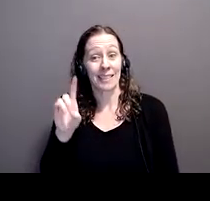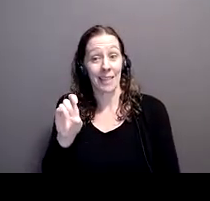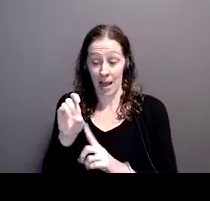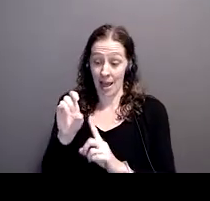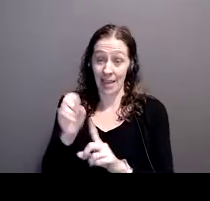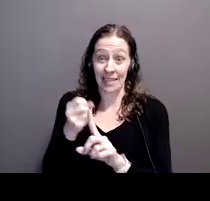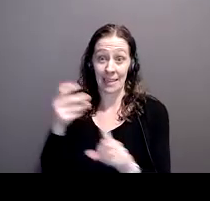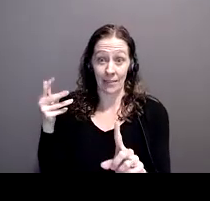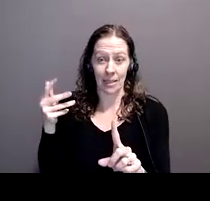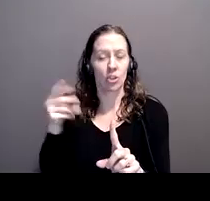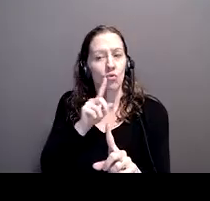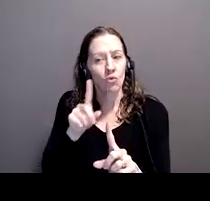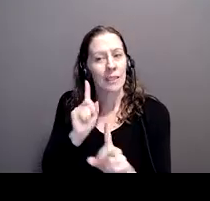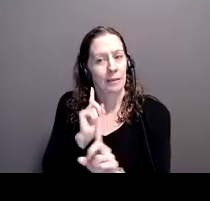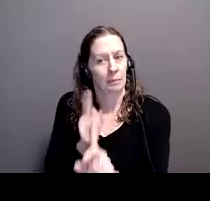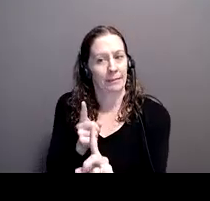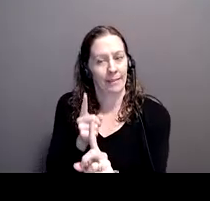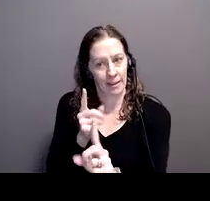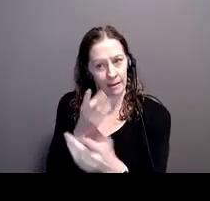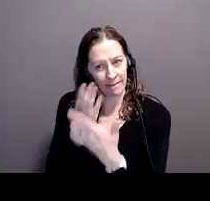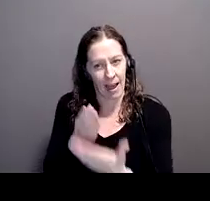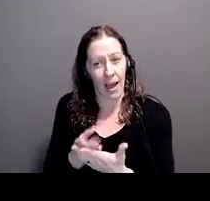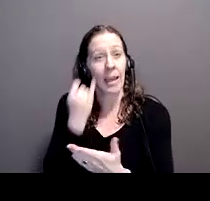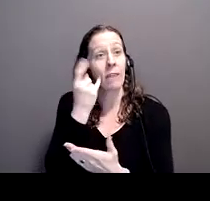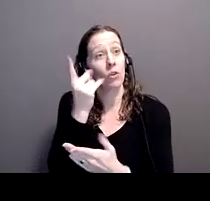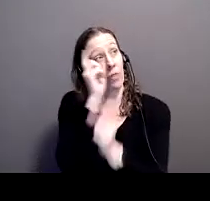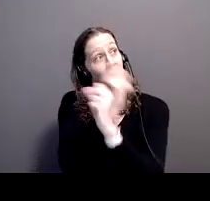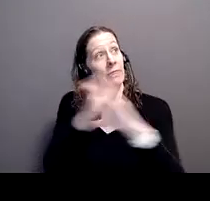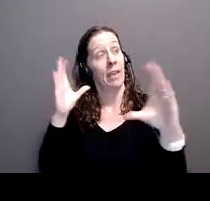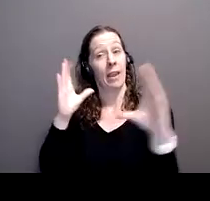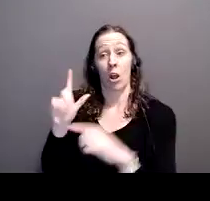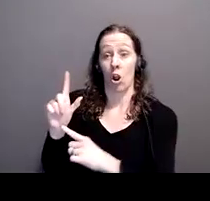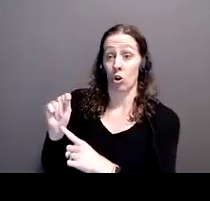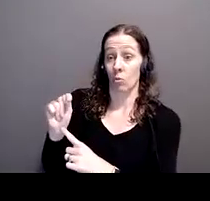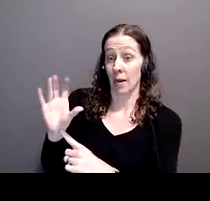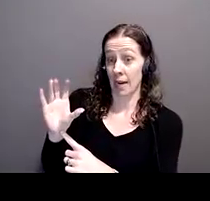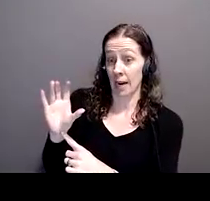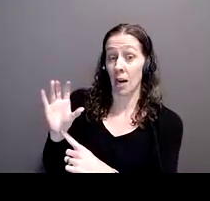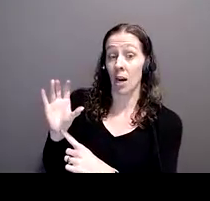I'll just say when you think about homicides in long-term care,